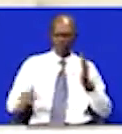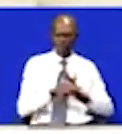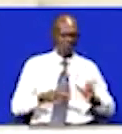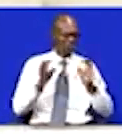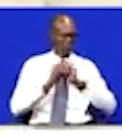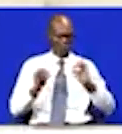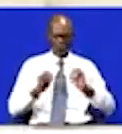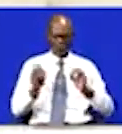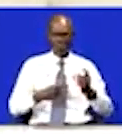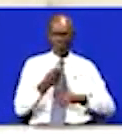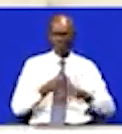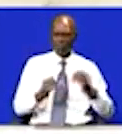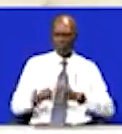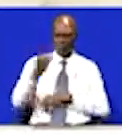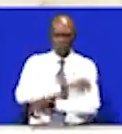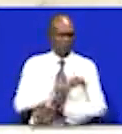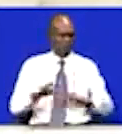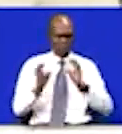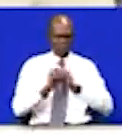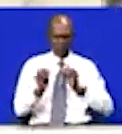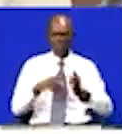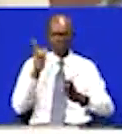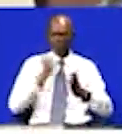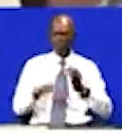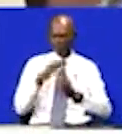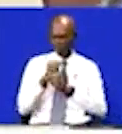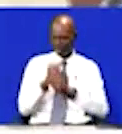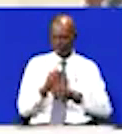this institutions, the only thing to